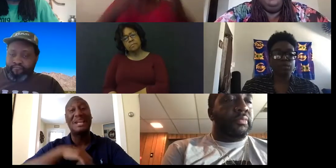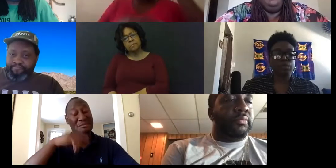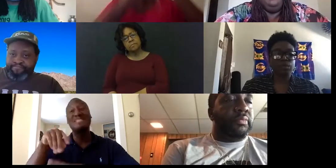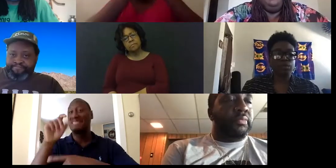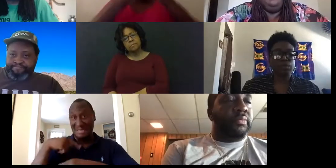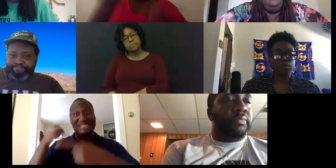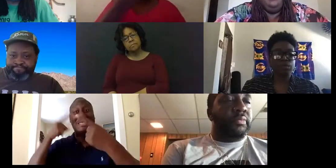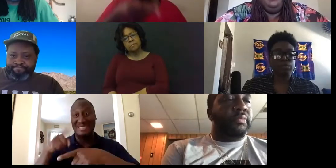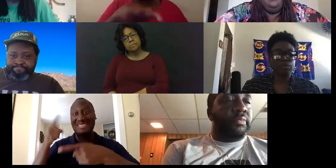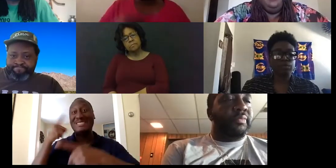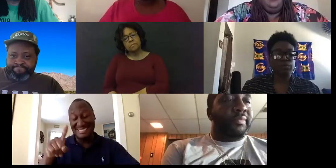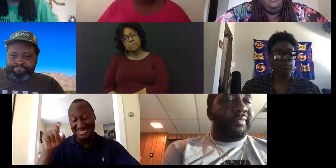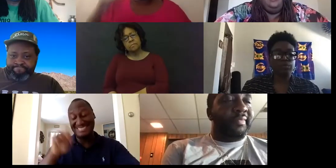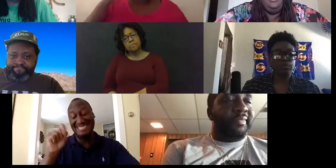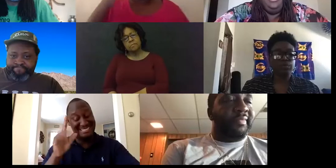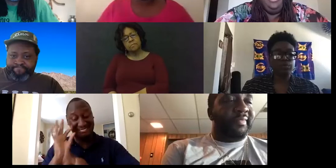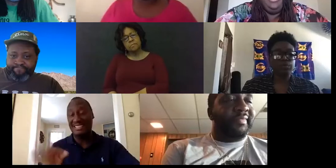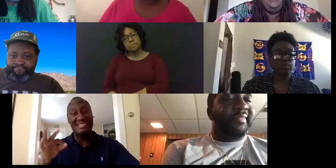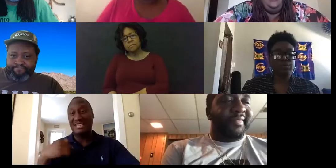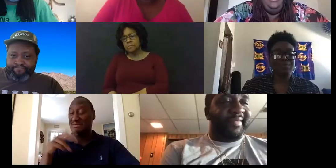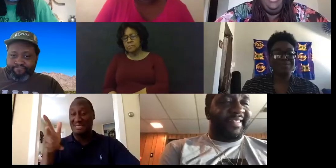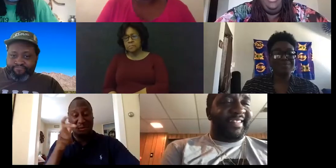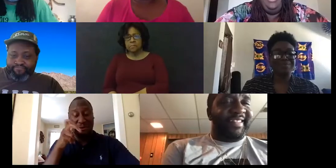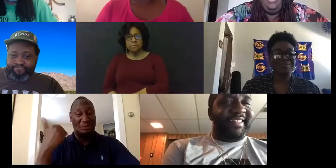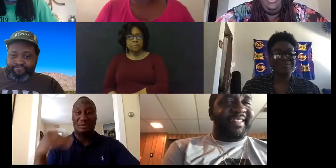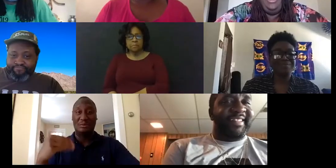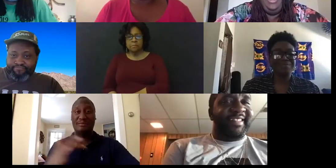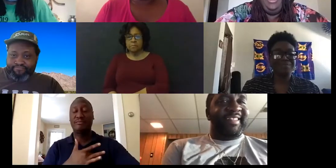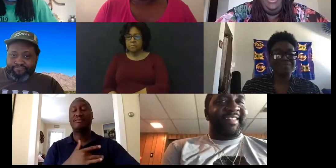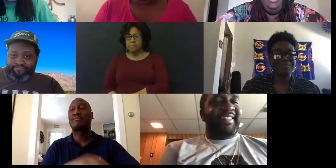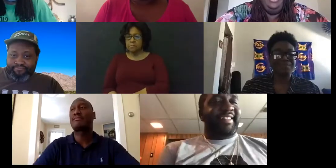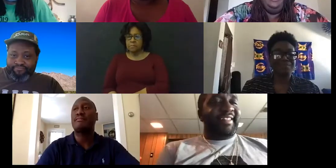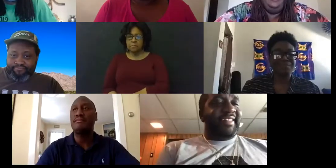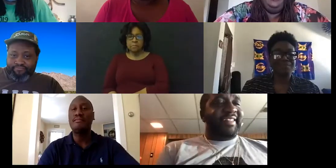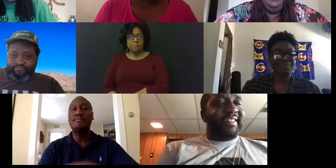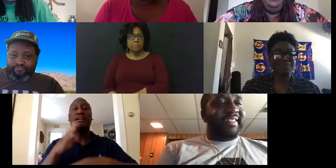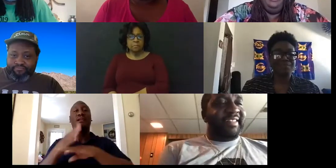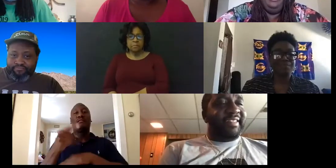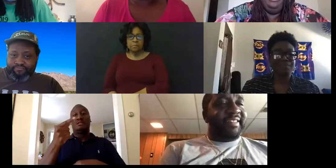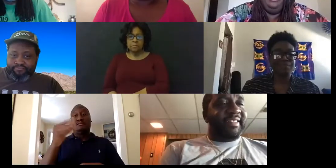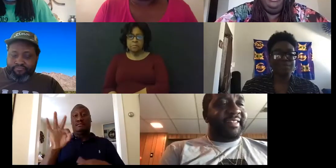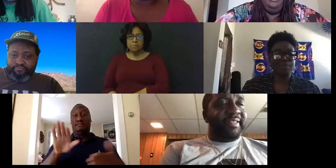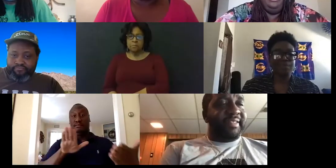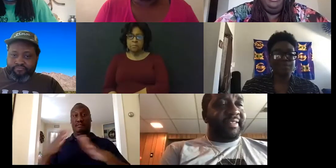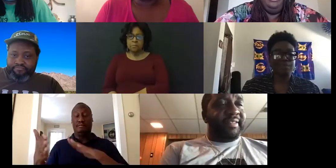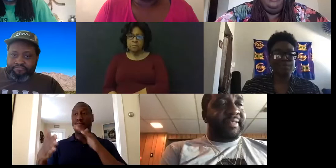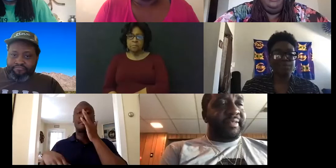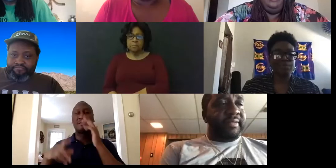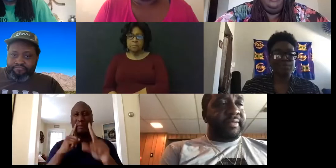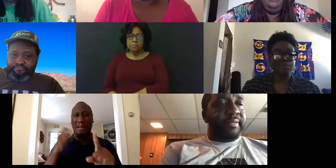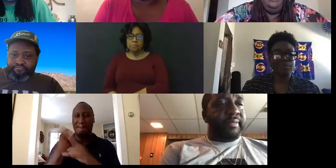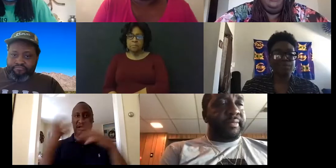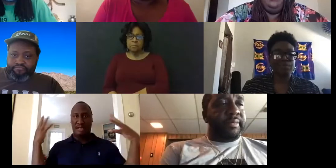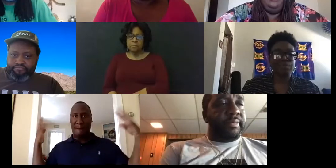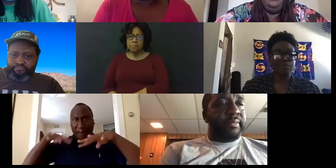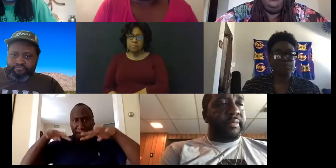something to that as well? I know you do. Oh, I definitely agree. And it breaks my heart. You know,